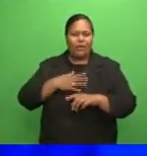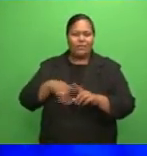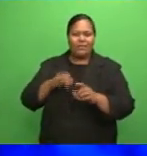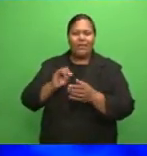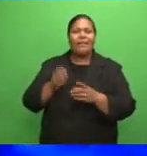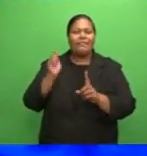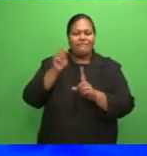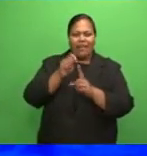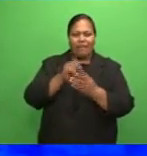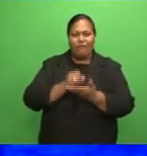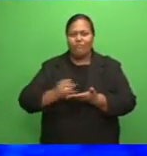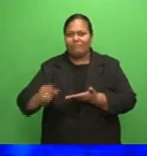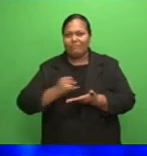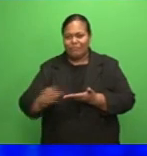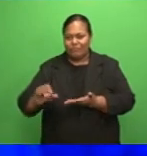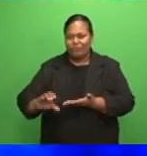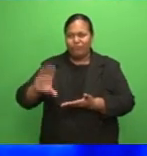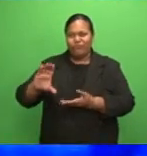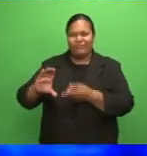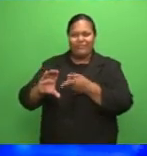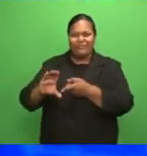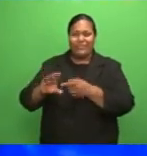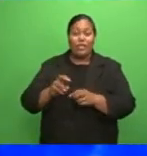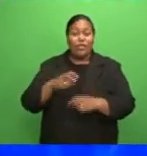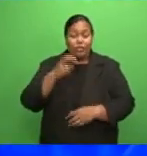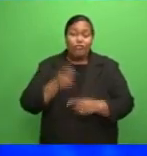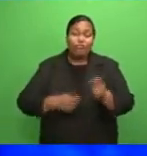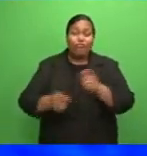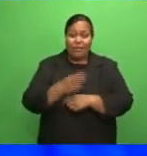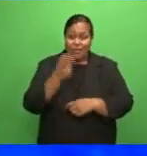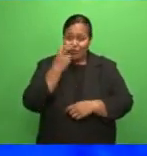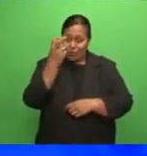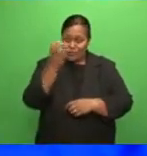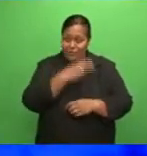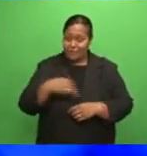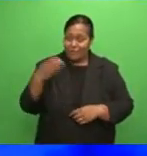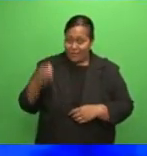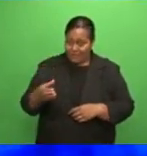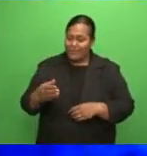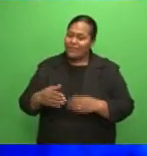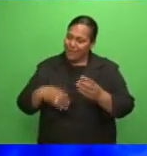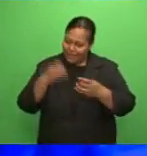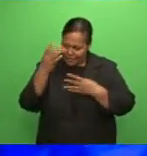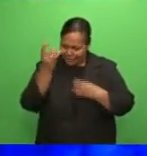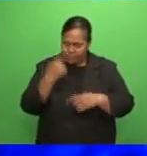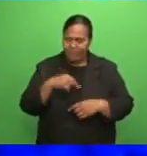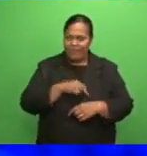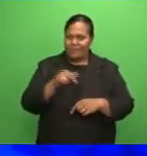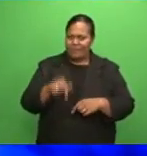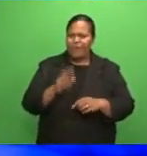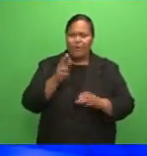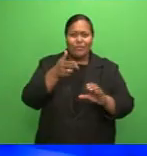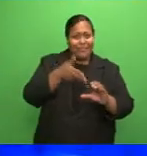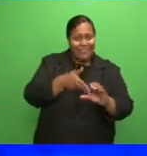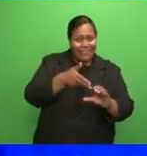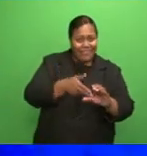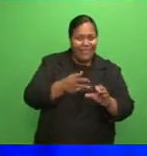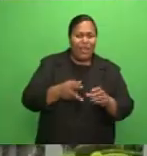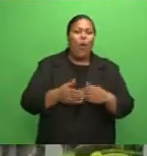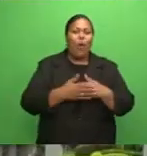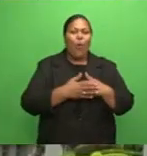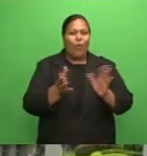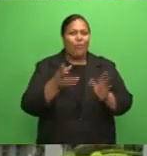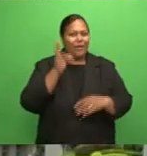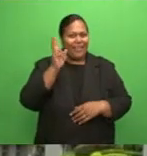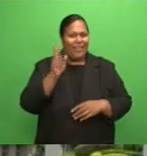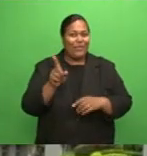Trade and Tourism Minister Fayaz Koya highlighted this during the reopening of Total's renovated service station in Lautoka today.